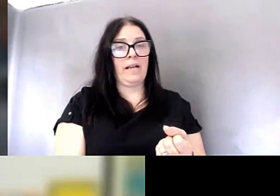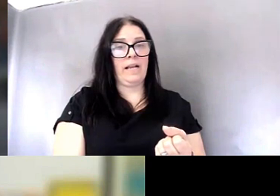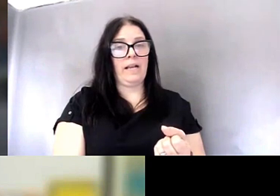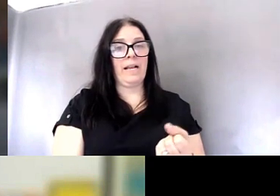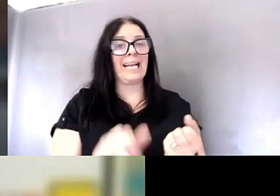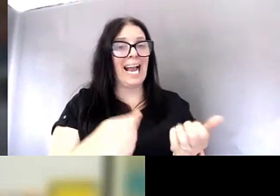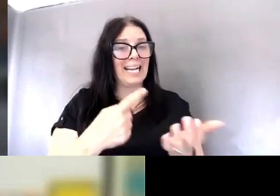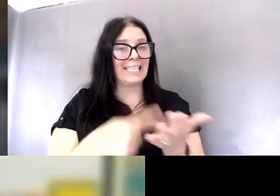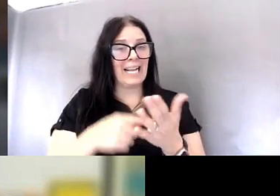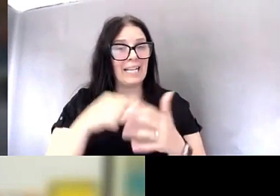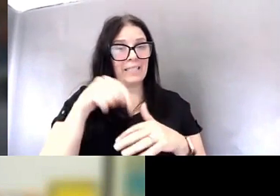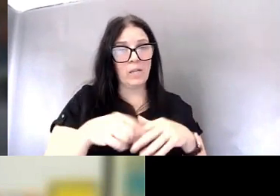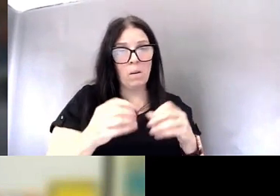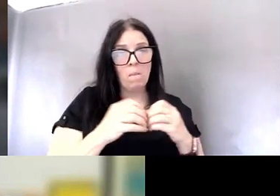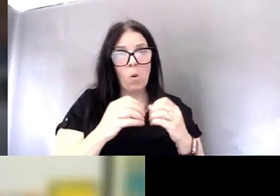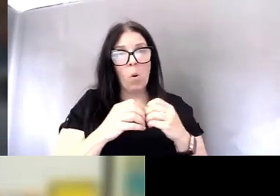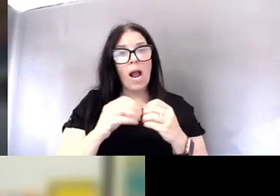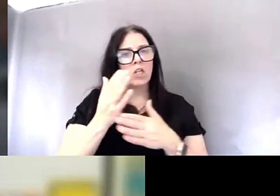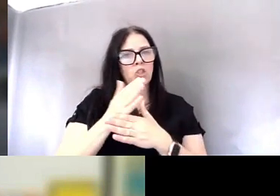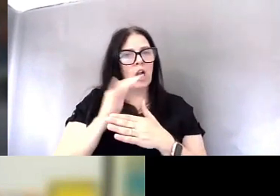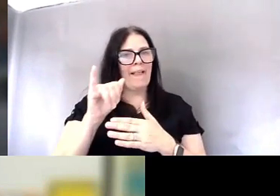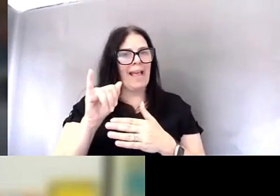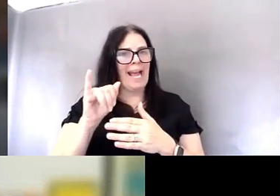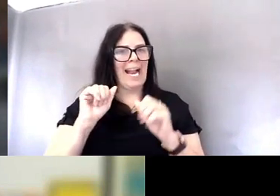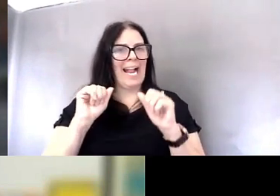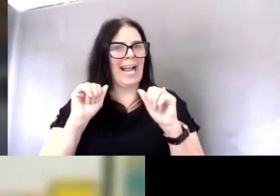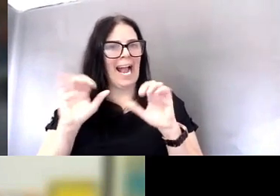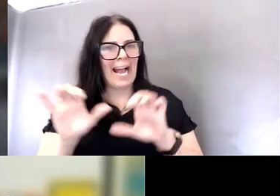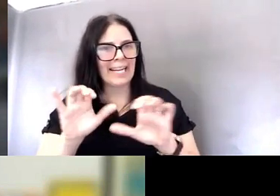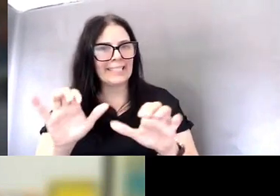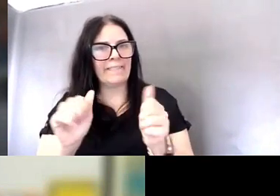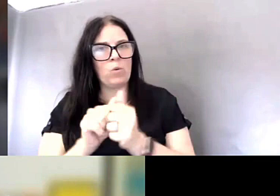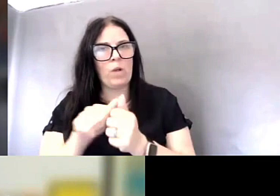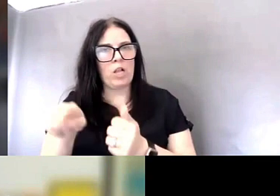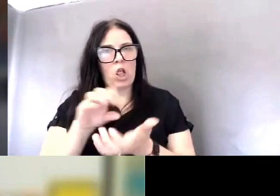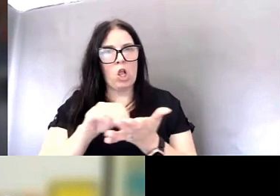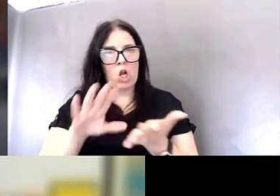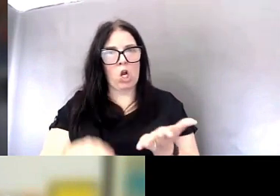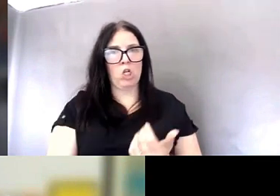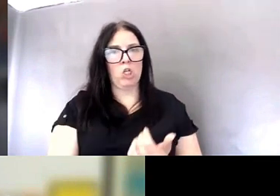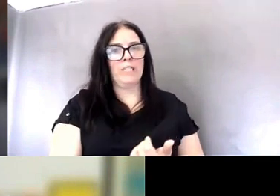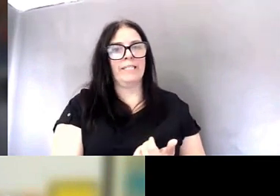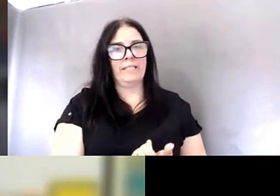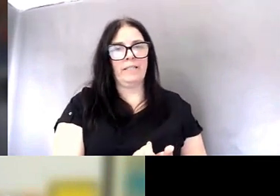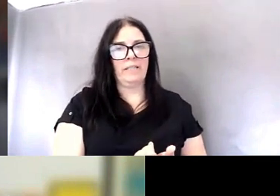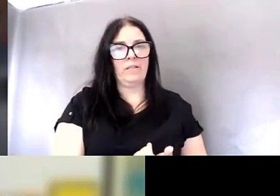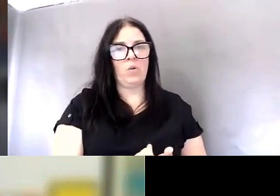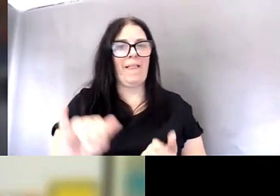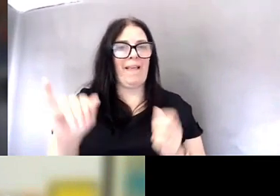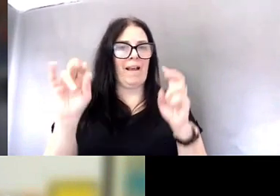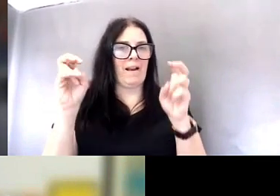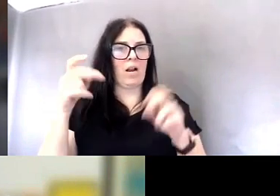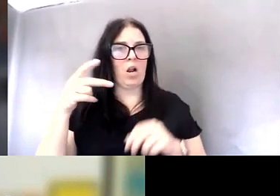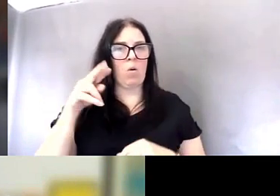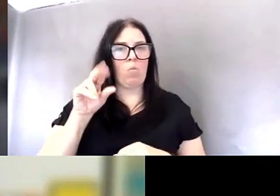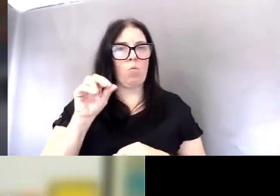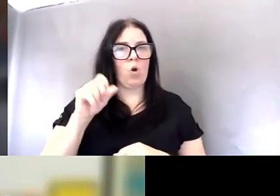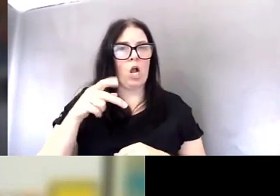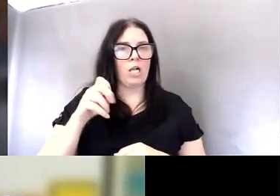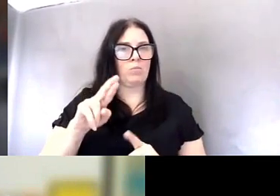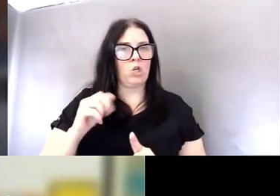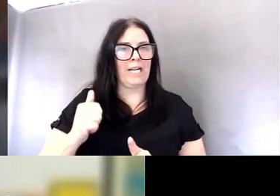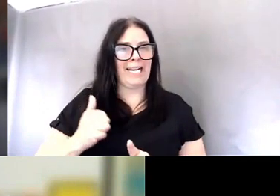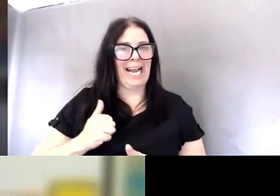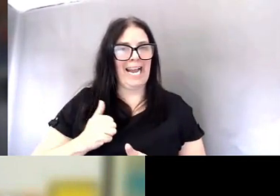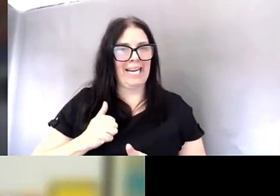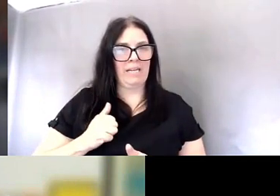a few exercises or activities with learners. So Prosper Canada, terrific resource.